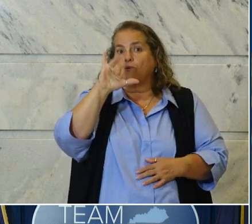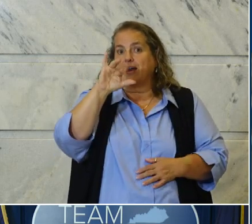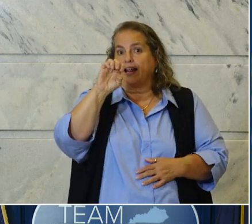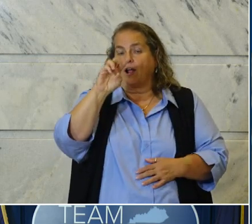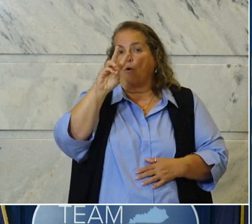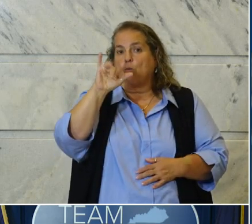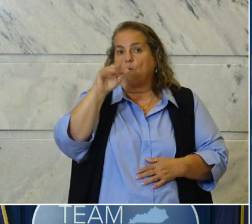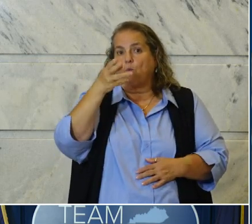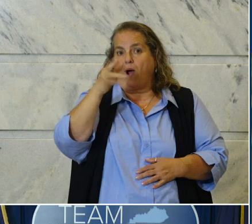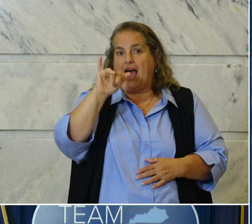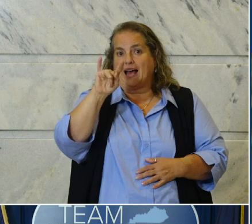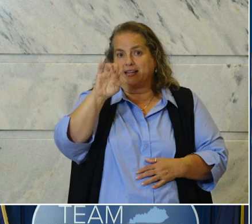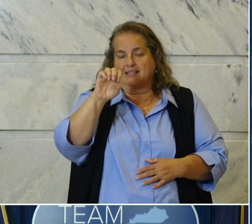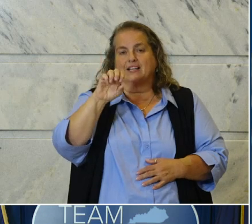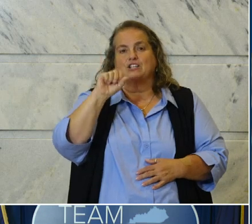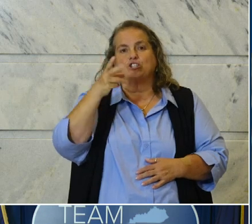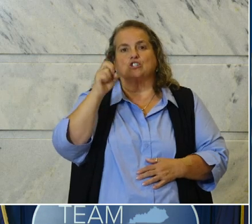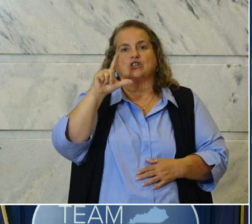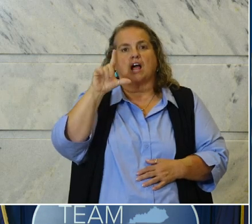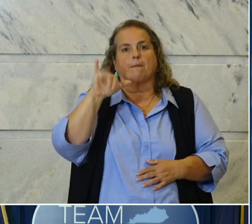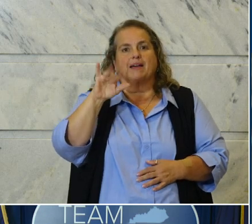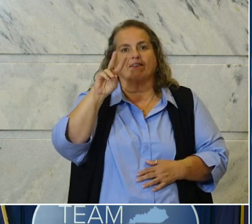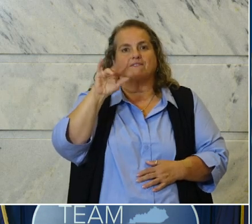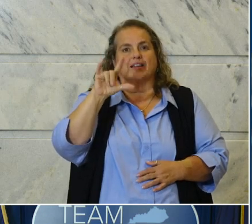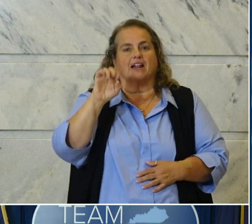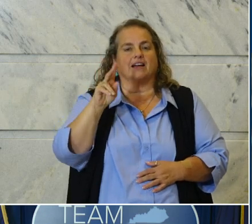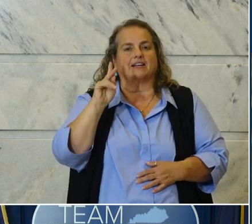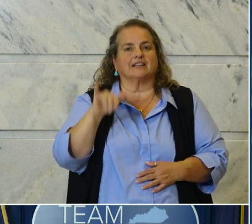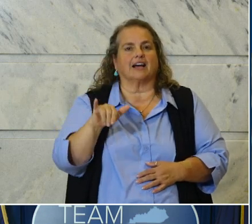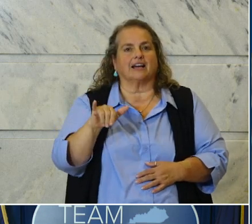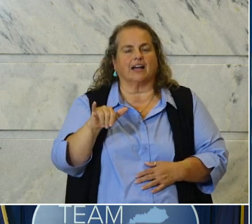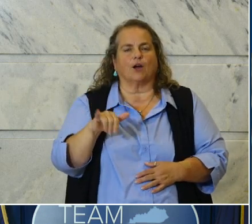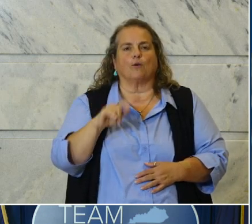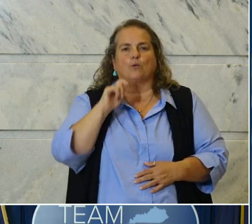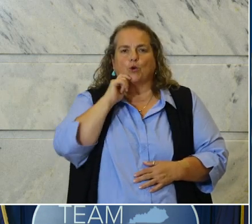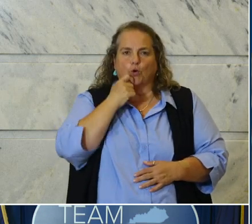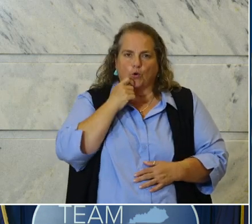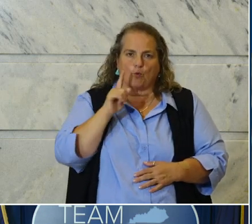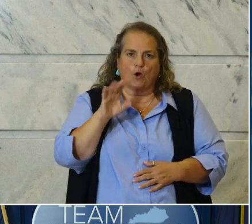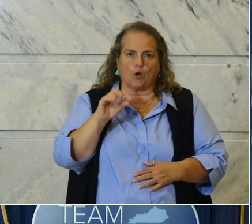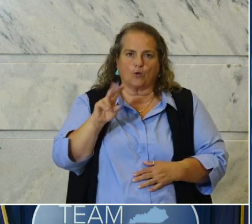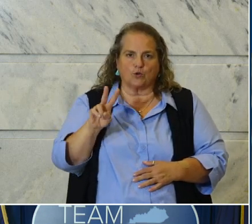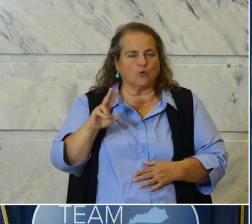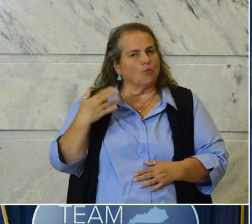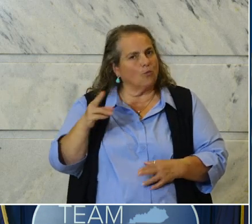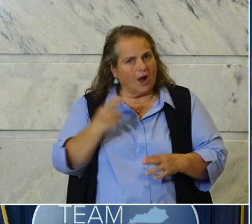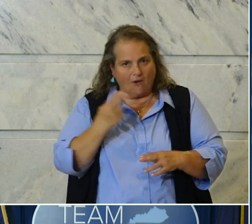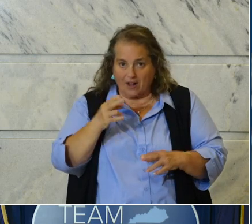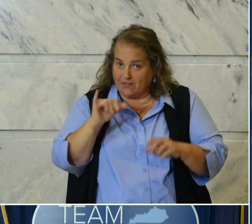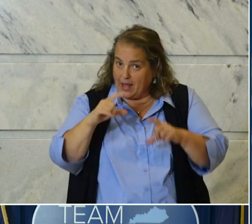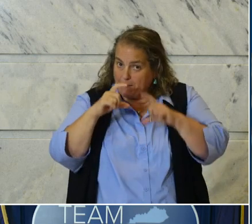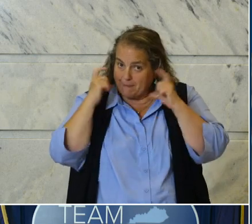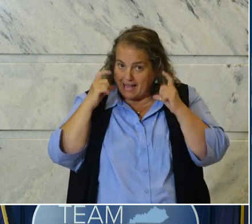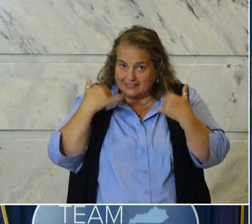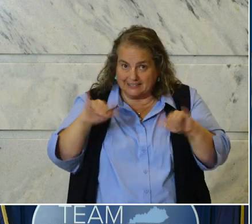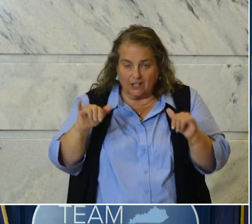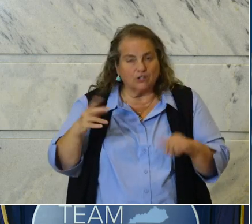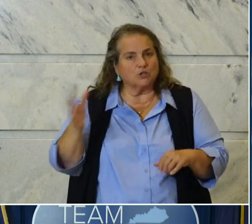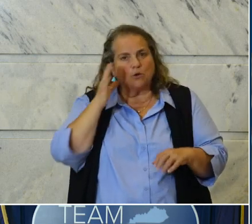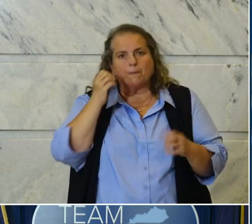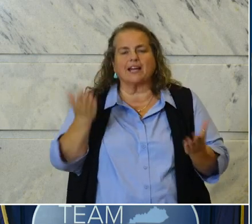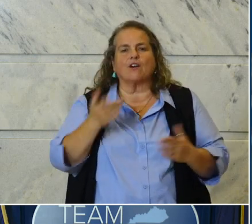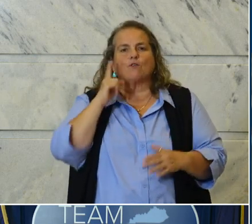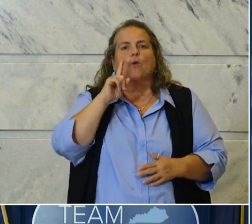Shelbyville, Kentucky. That's pretty neat. 102 years old, wearing that mask. So she's going to be here for 103,